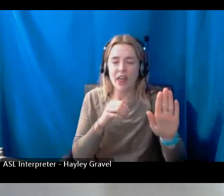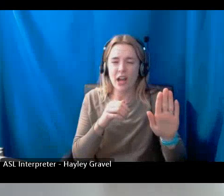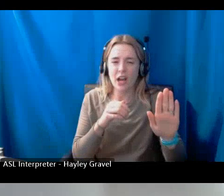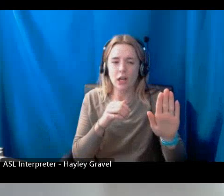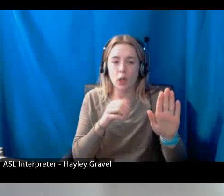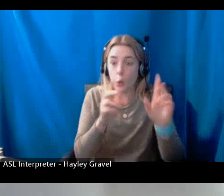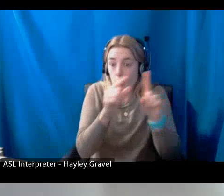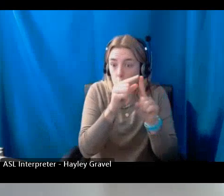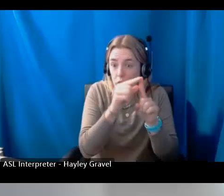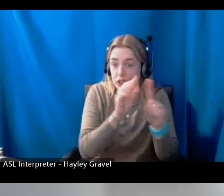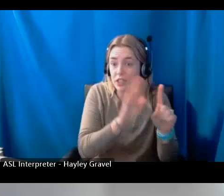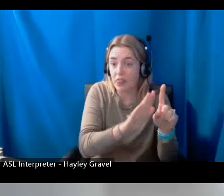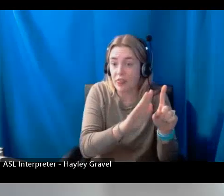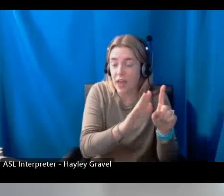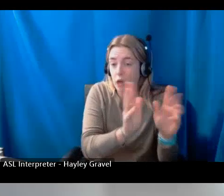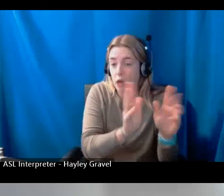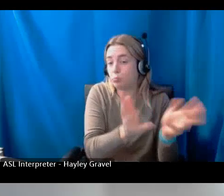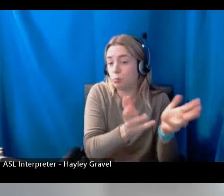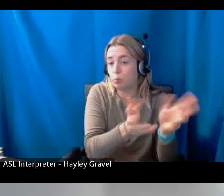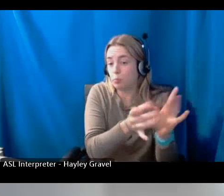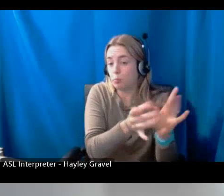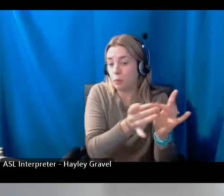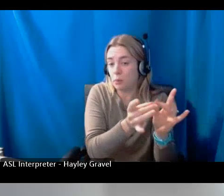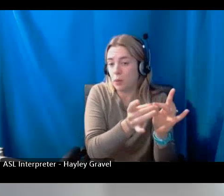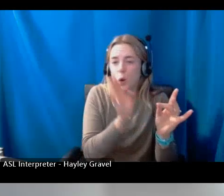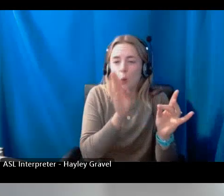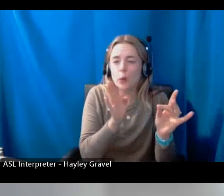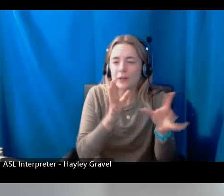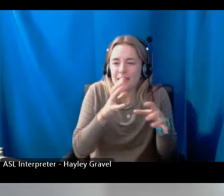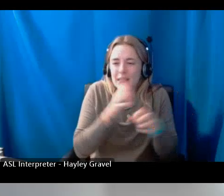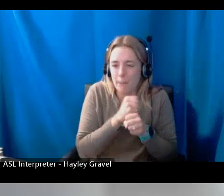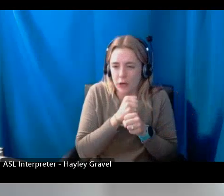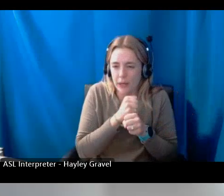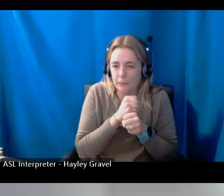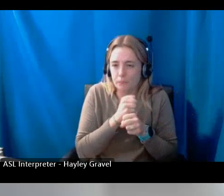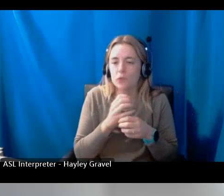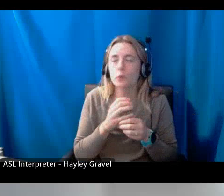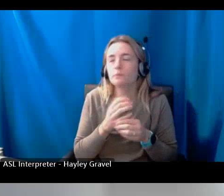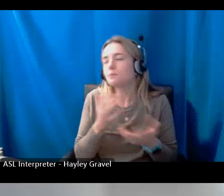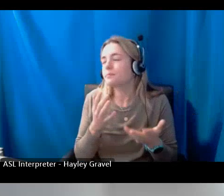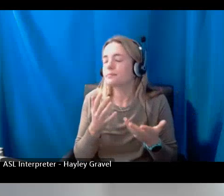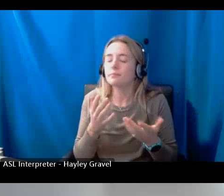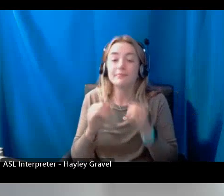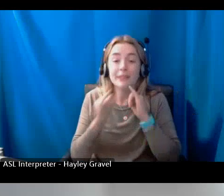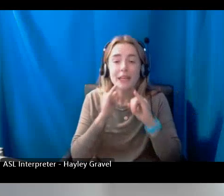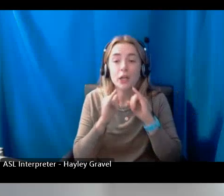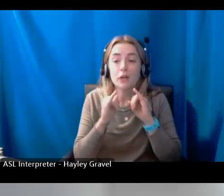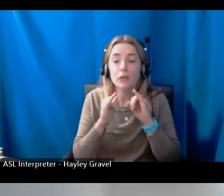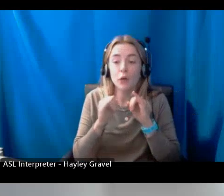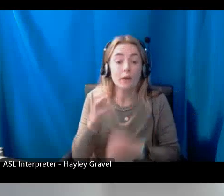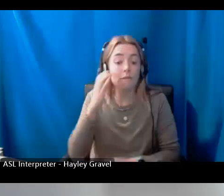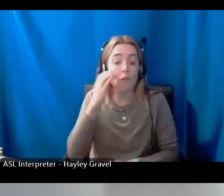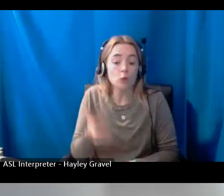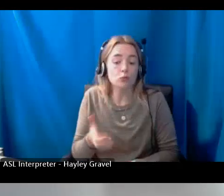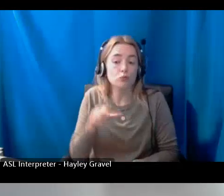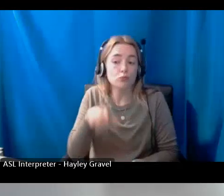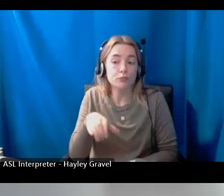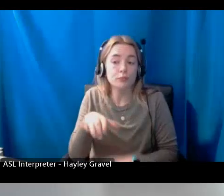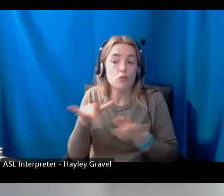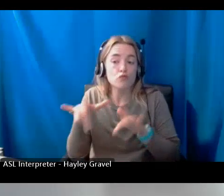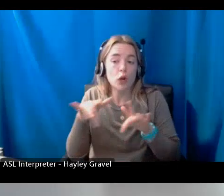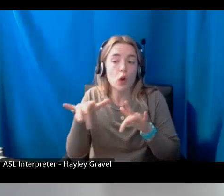said. Does that make sense? Because you're gonna let's say you record the person. You're going to listen to that recording, and then you're going